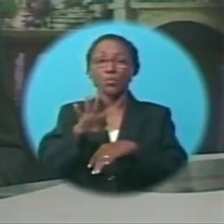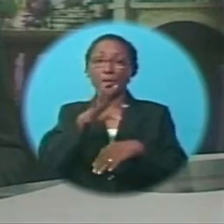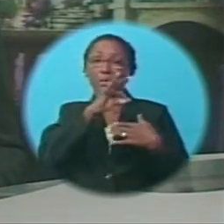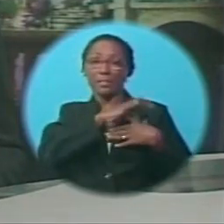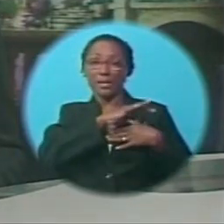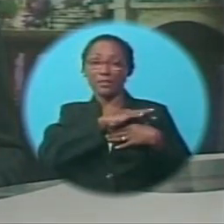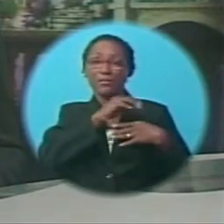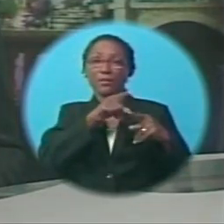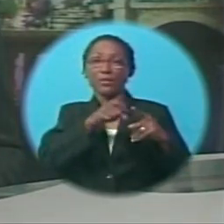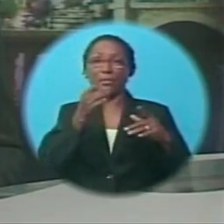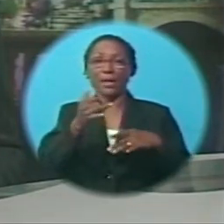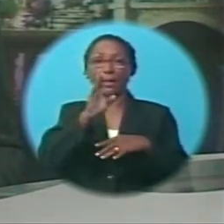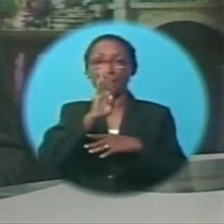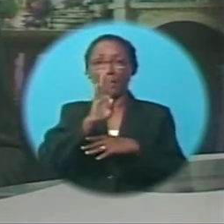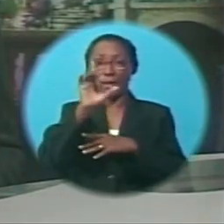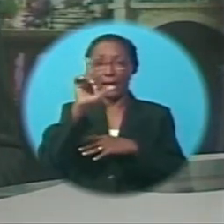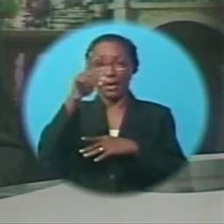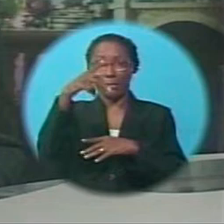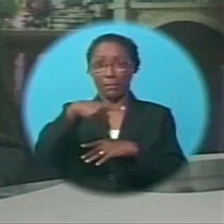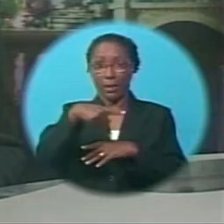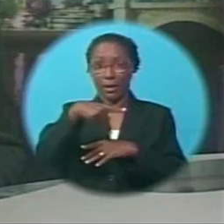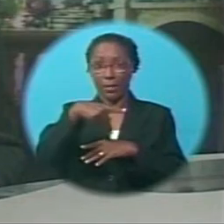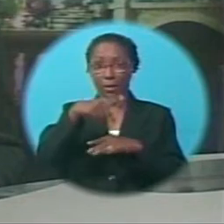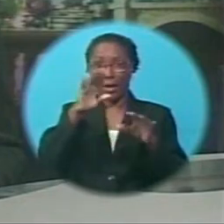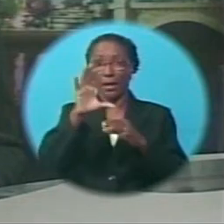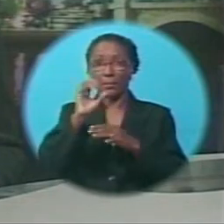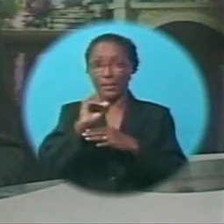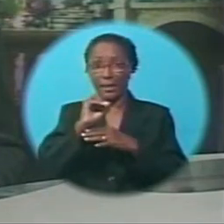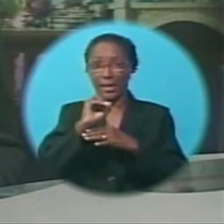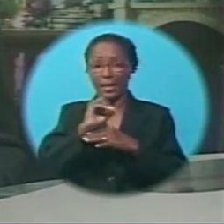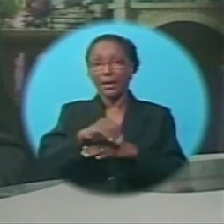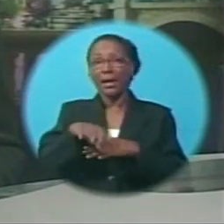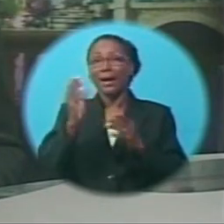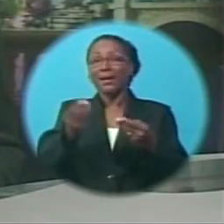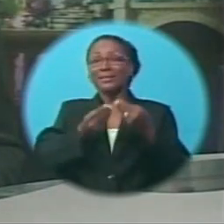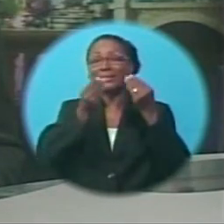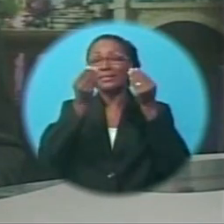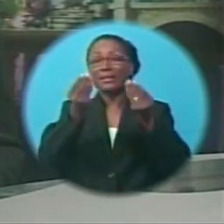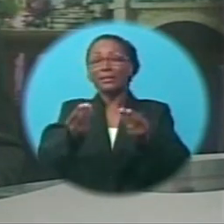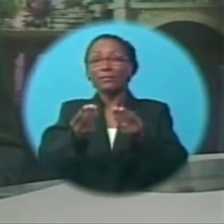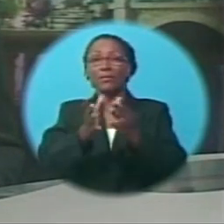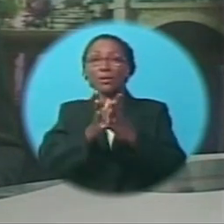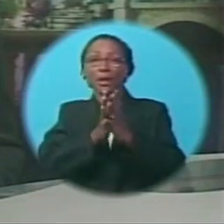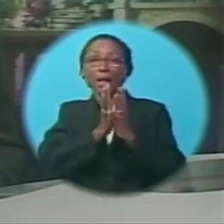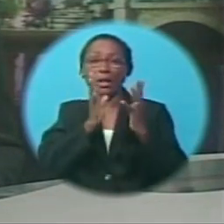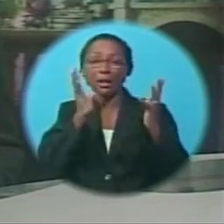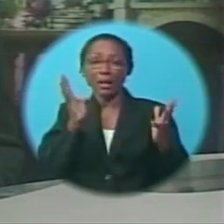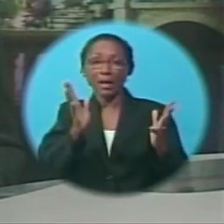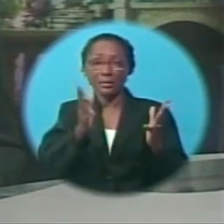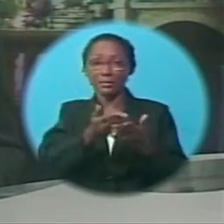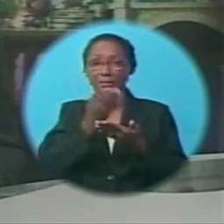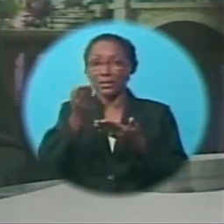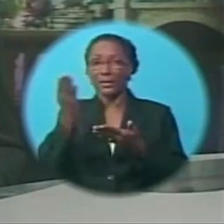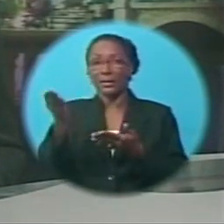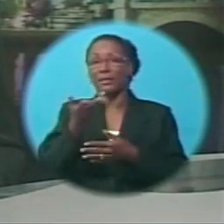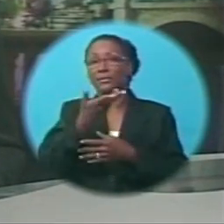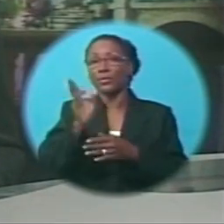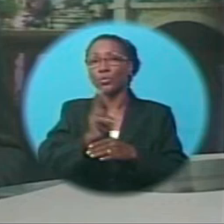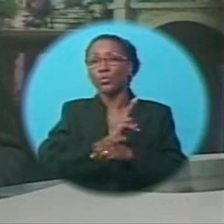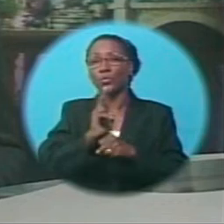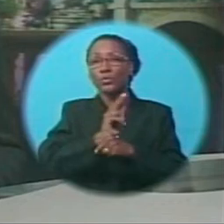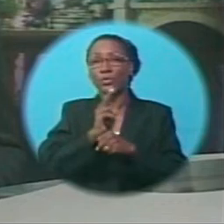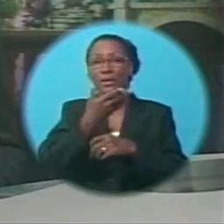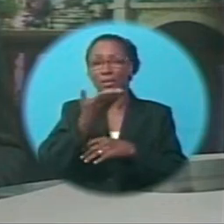Light and Power, who donated many of the materials. In fact, the project, estimated at almost $40,000, was reduced to